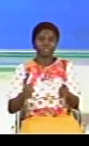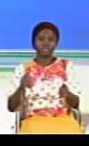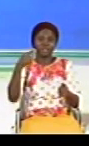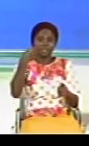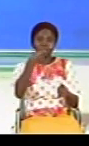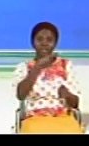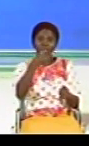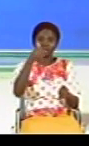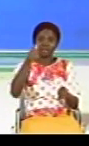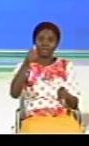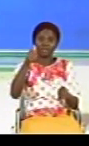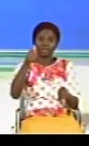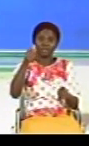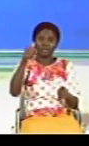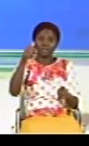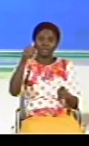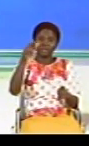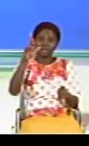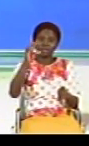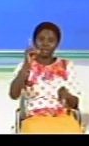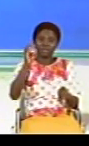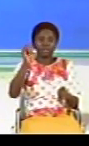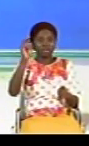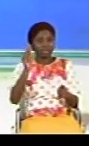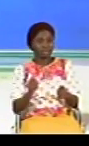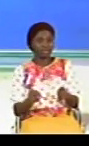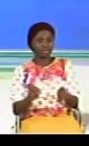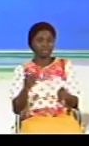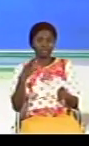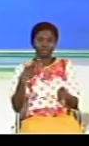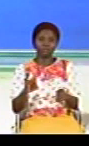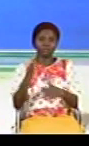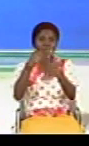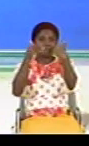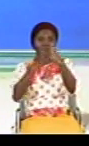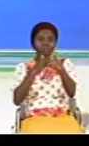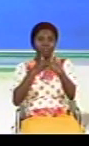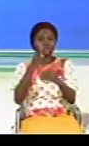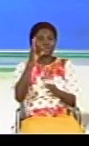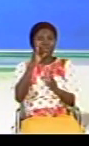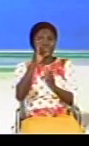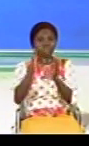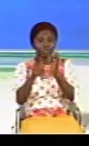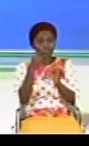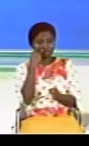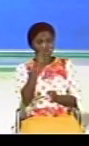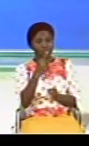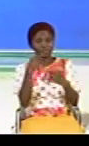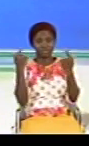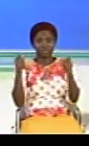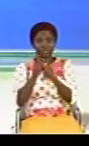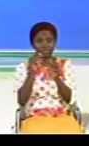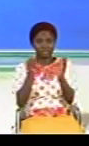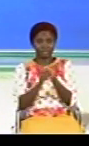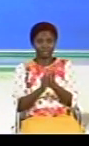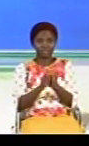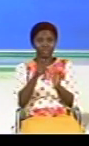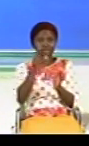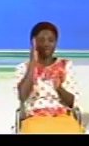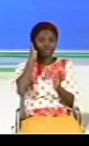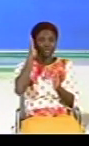you repent. You see sin as a subtle serpent ready to sting and to kill